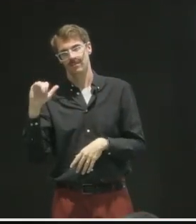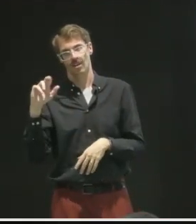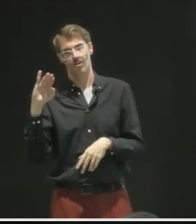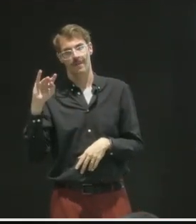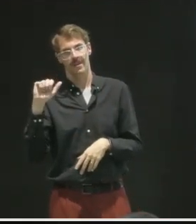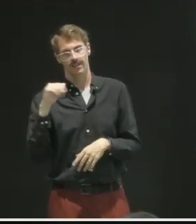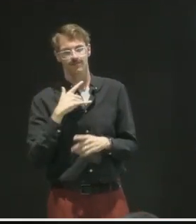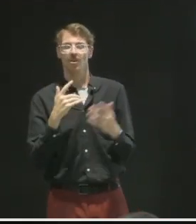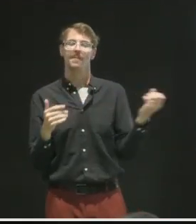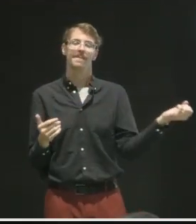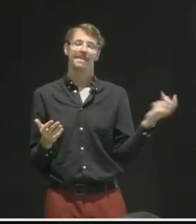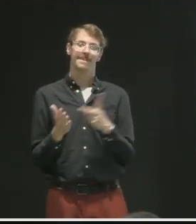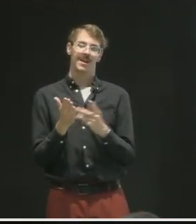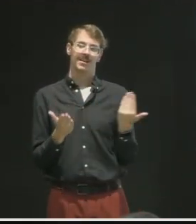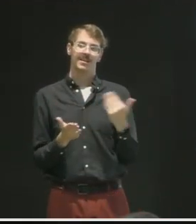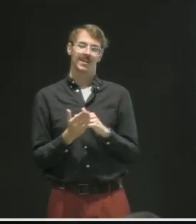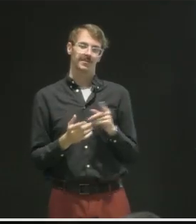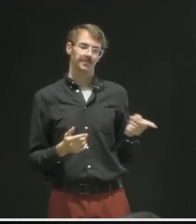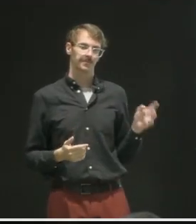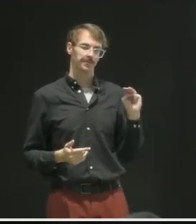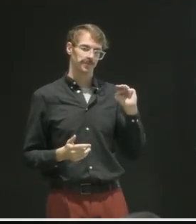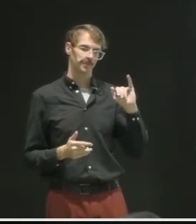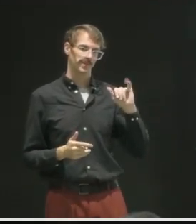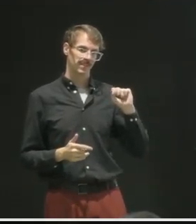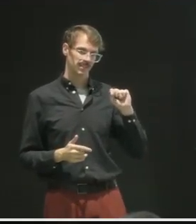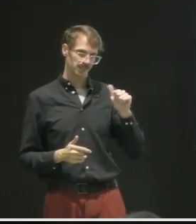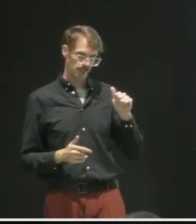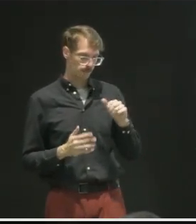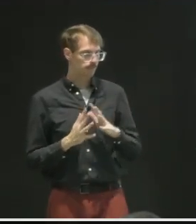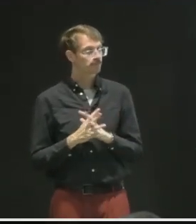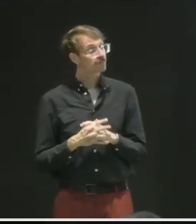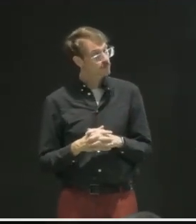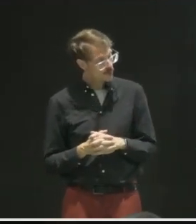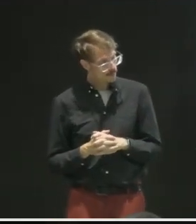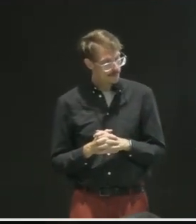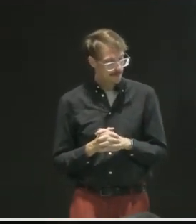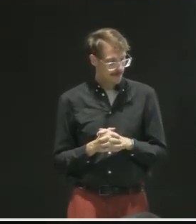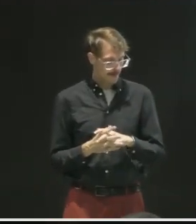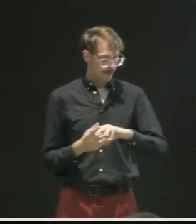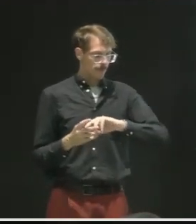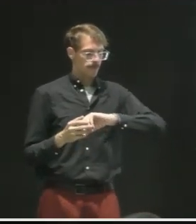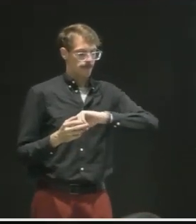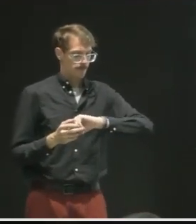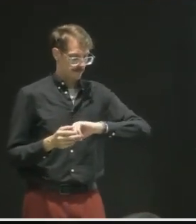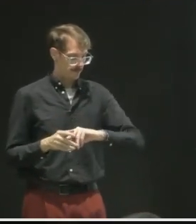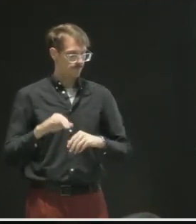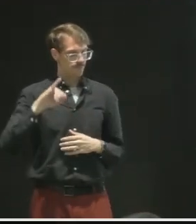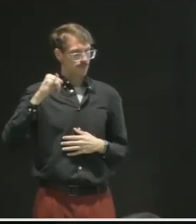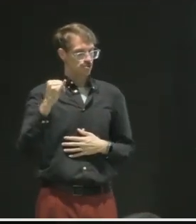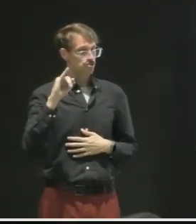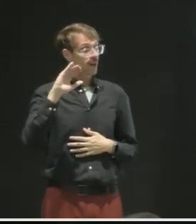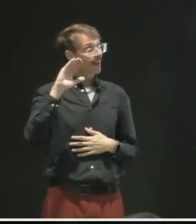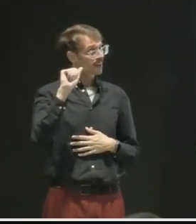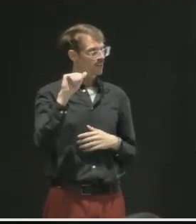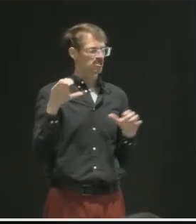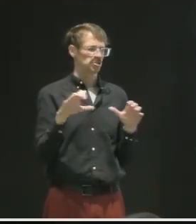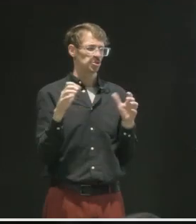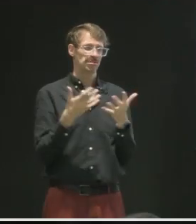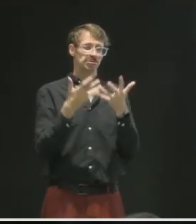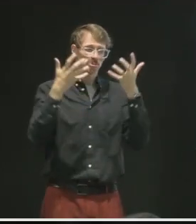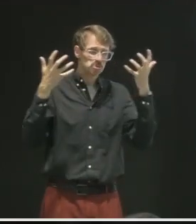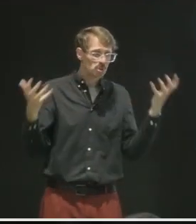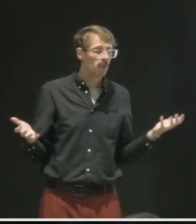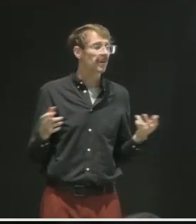Misa, let me come back to you. So JICA's doing already so much, and you have capacity building that